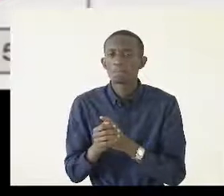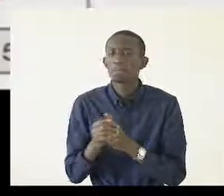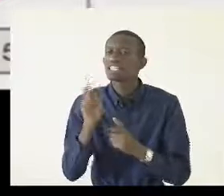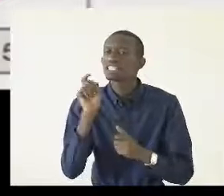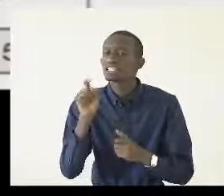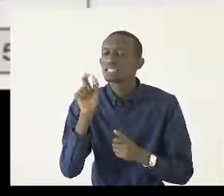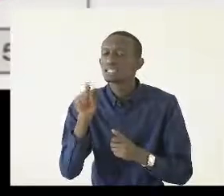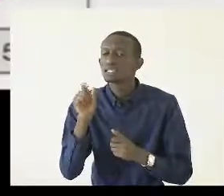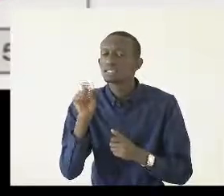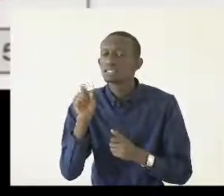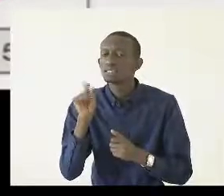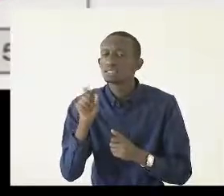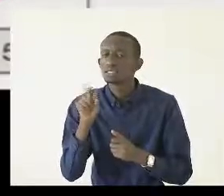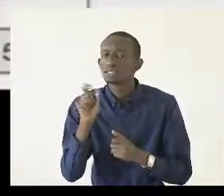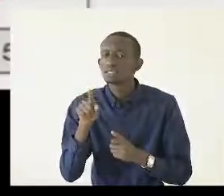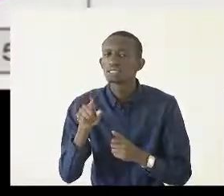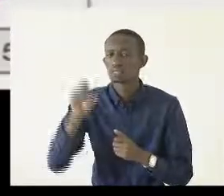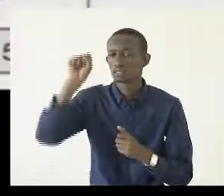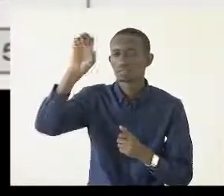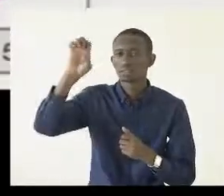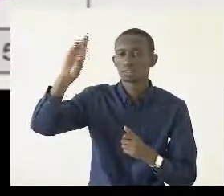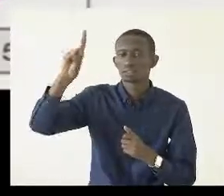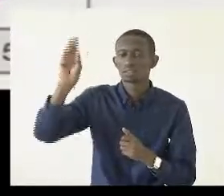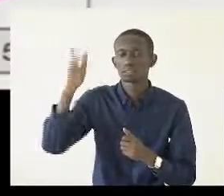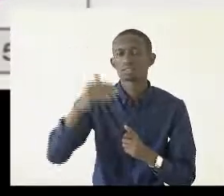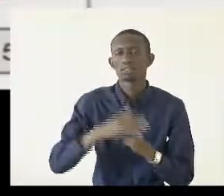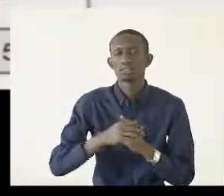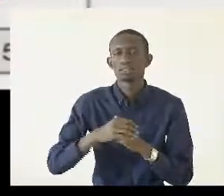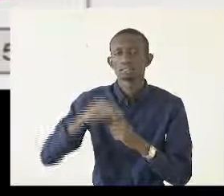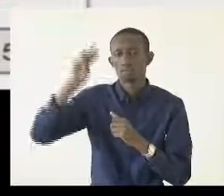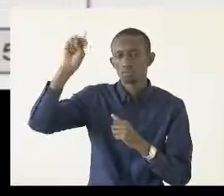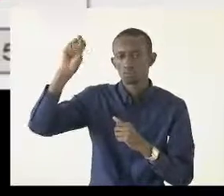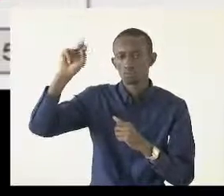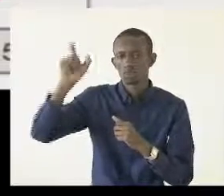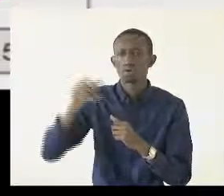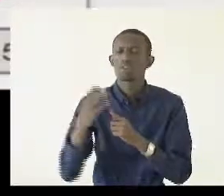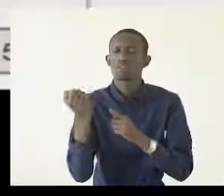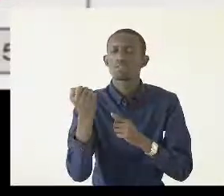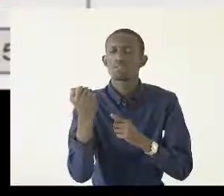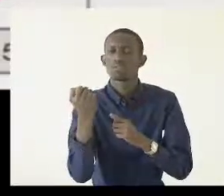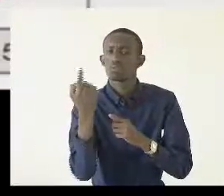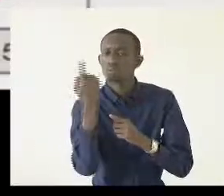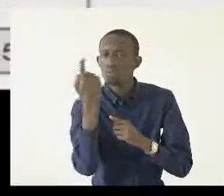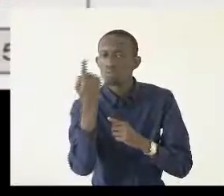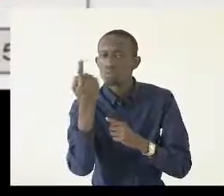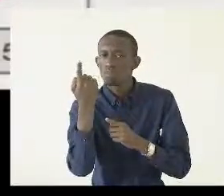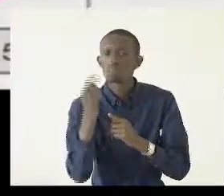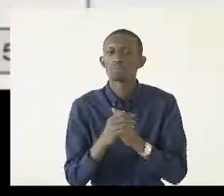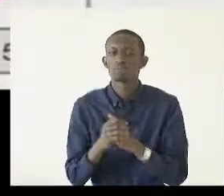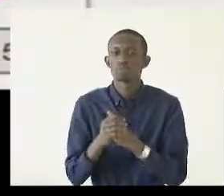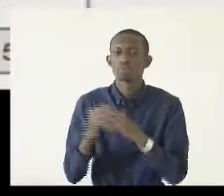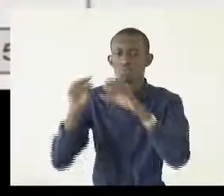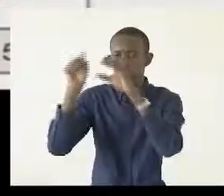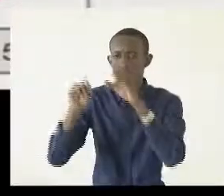one cotyledon, while the seed of a dicot has two cotyledons. Let us take